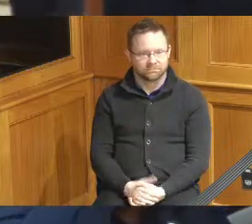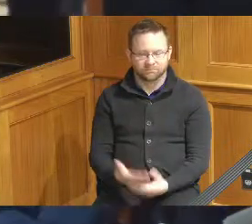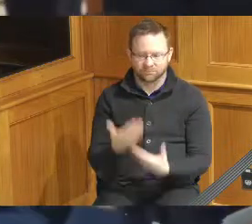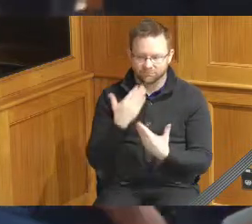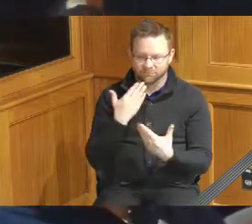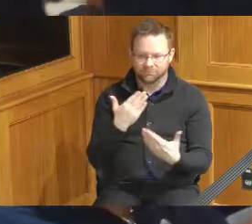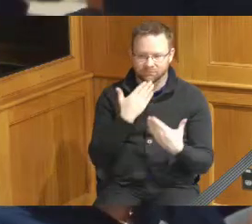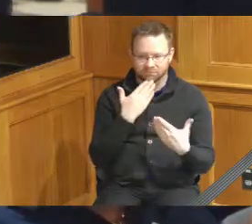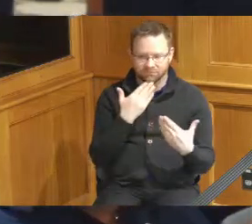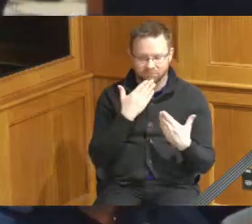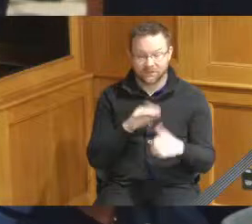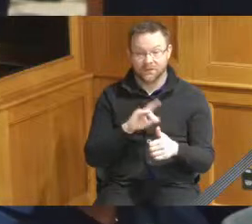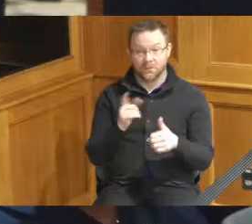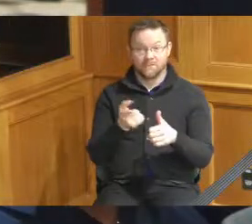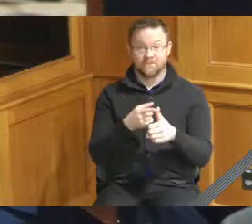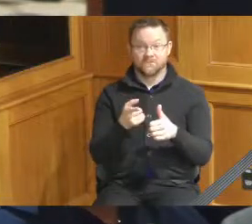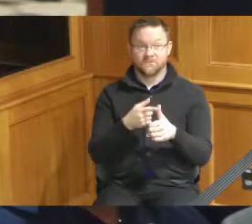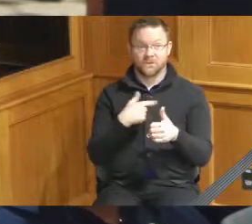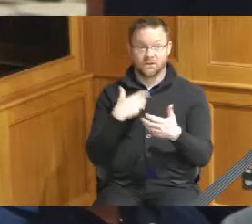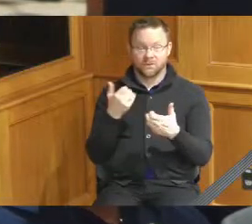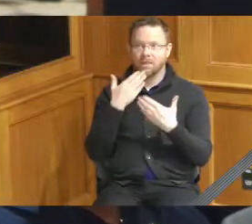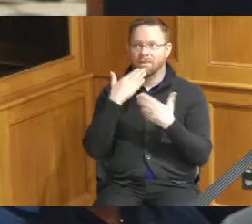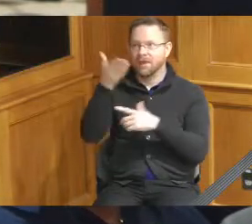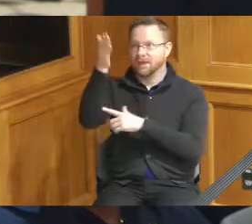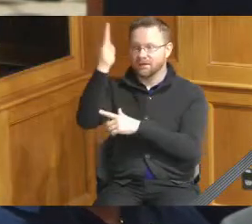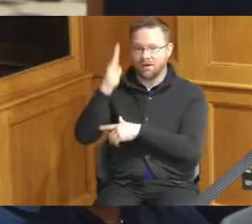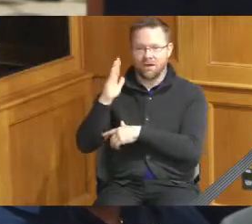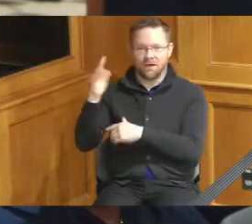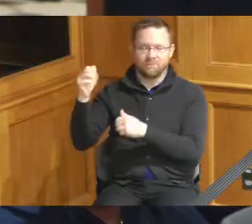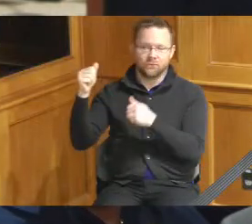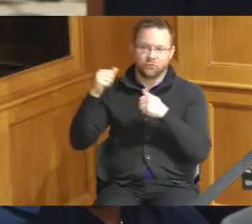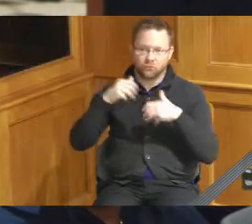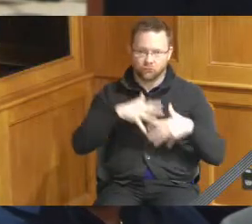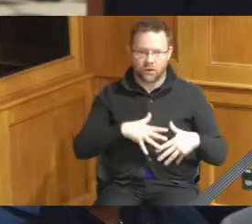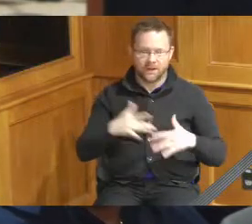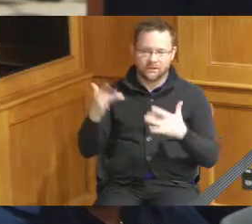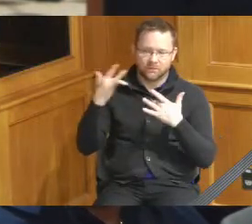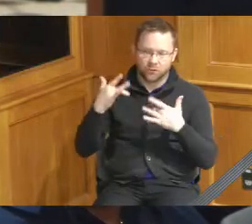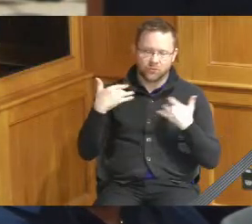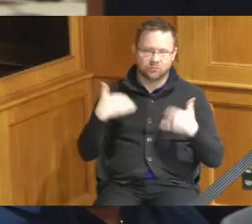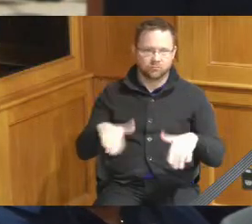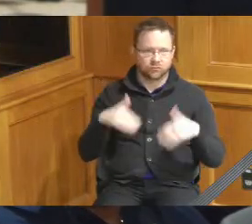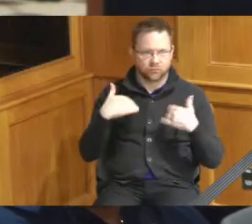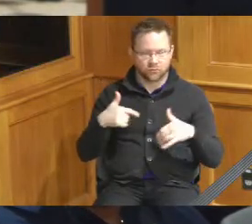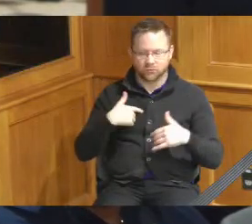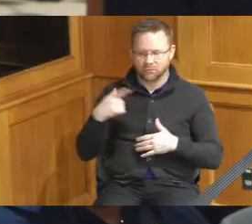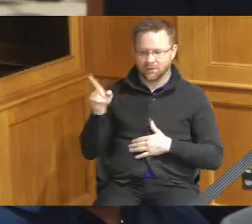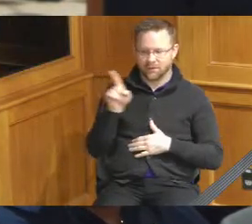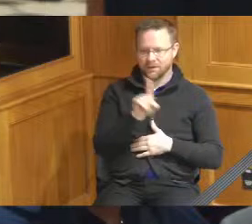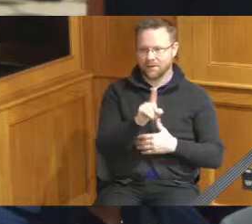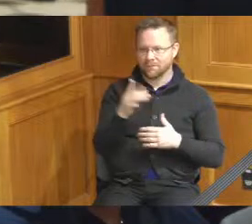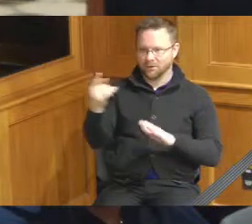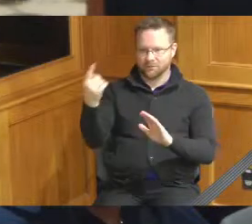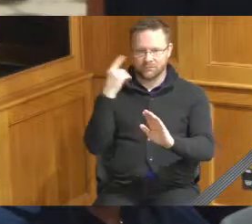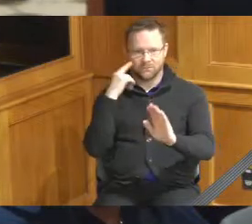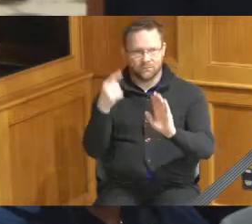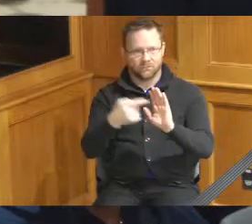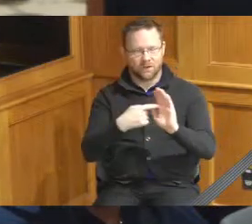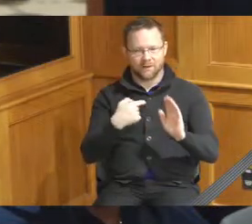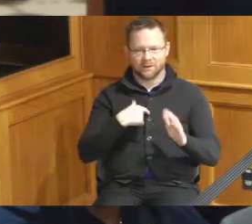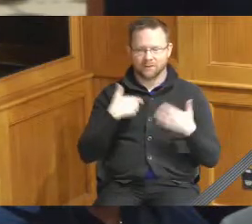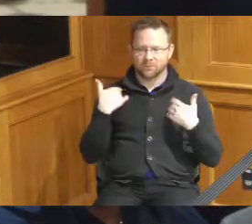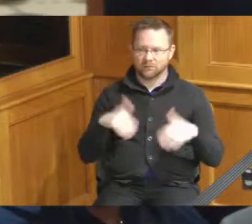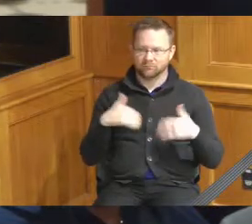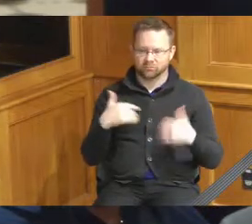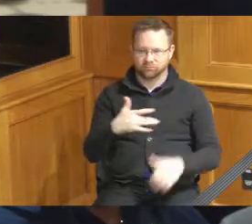Thank you. First things first, I want to thank God for his grace and mercy as I stand here today being recognized at this momentous